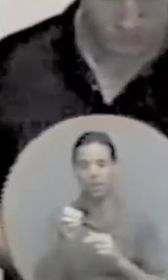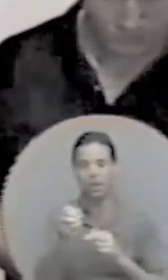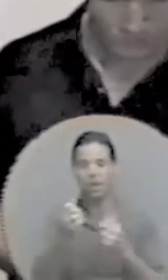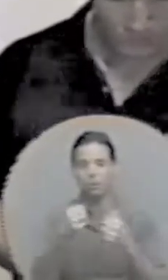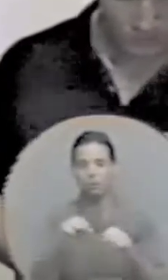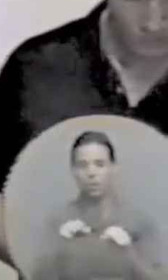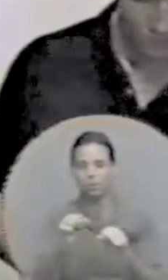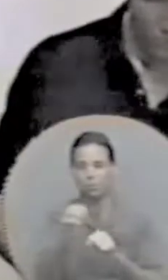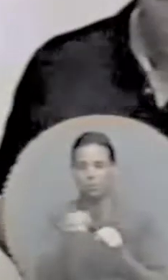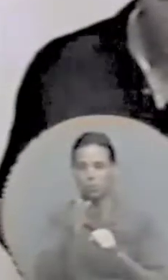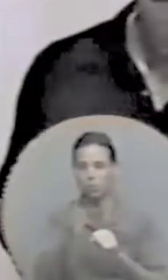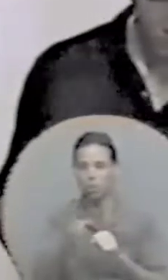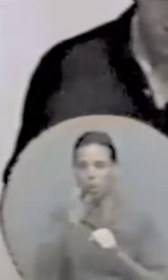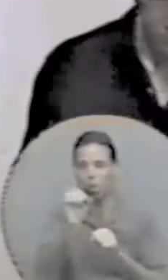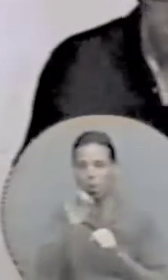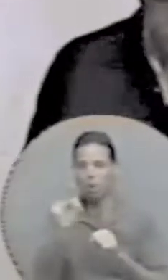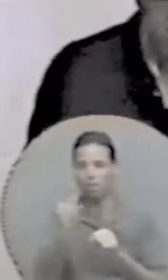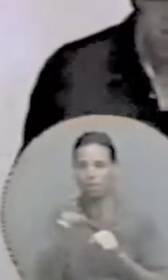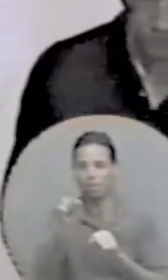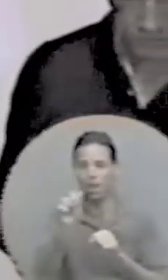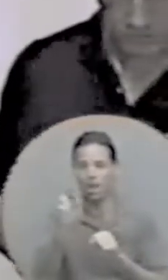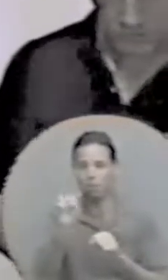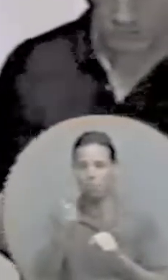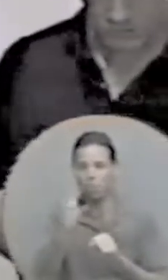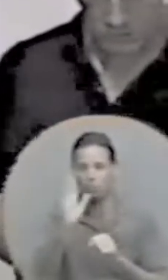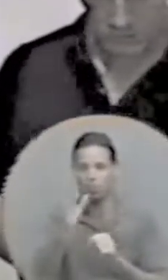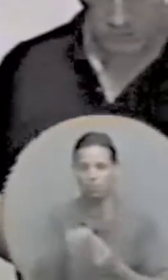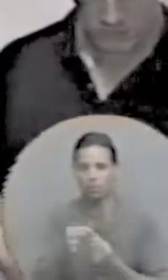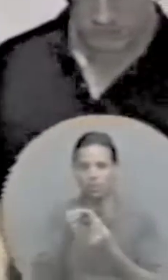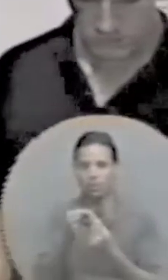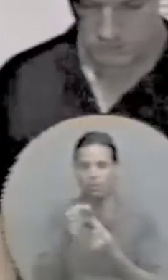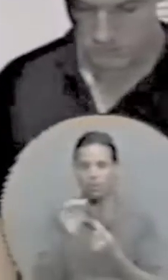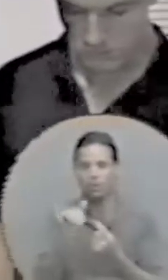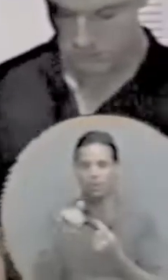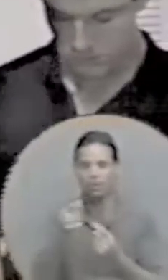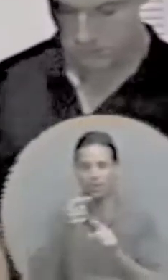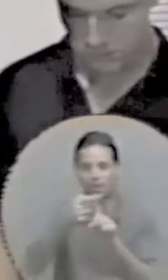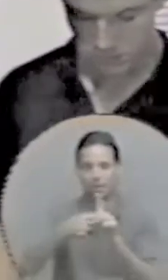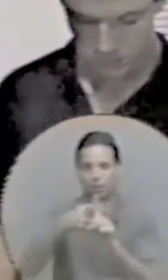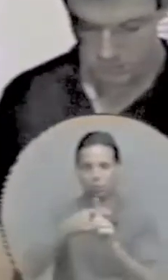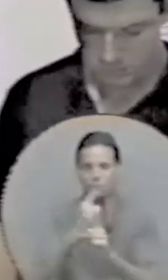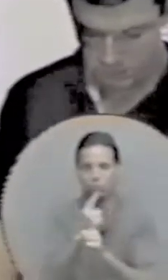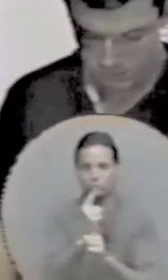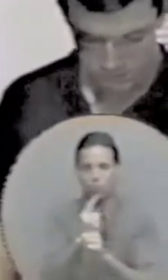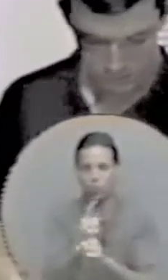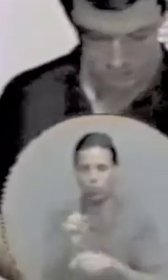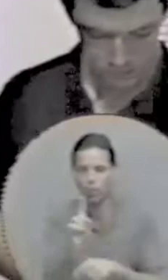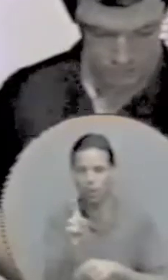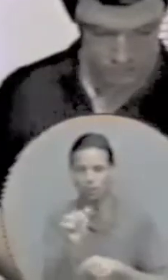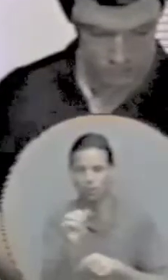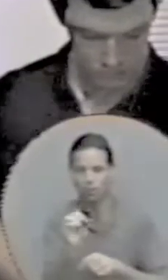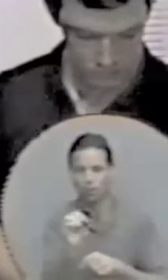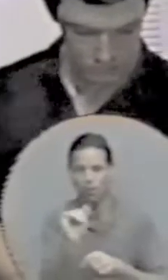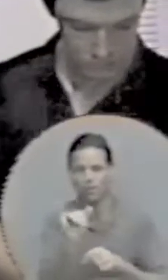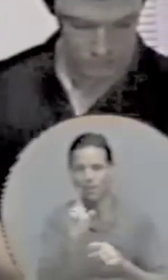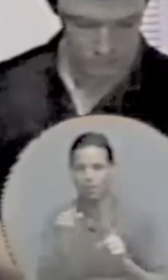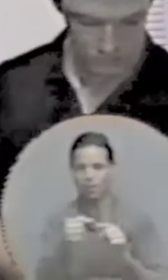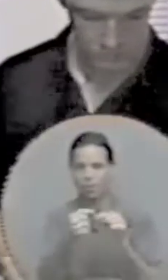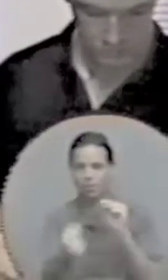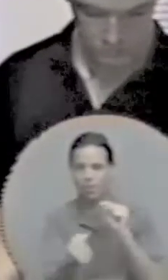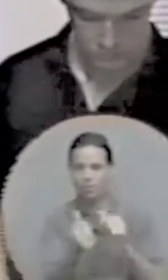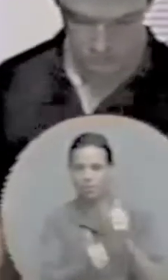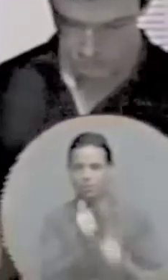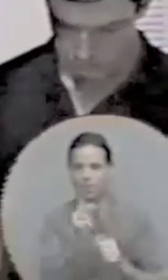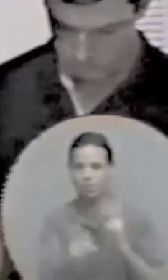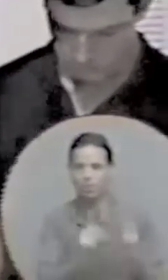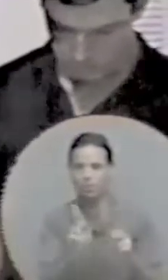the off arrow will point to a particular place on the stove when the temperature is lined up to the right place. It's kind of the reverse of how most people